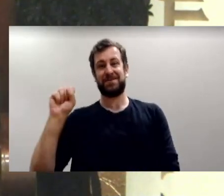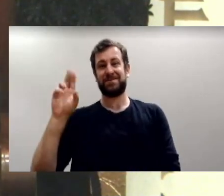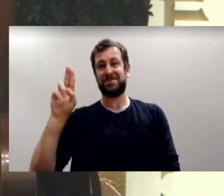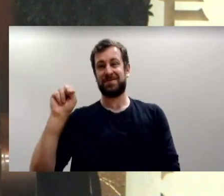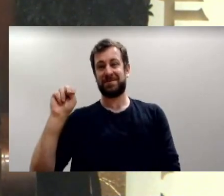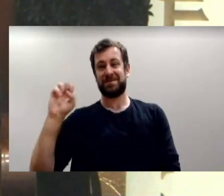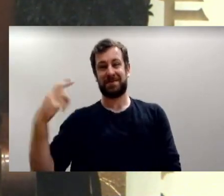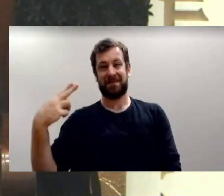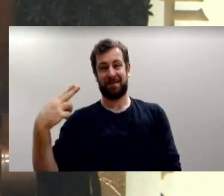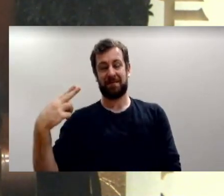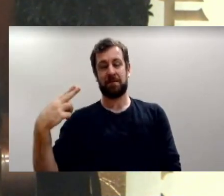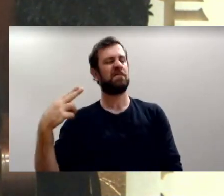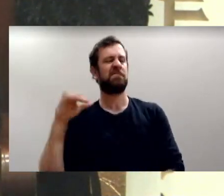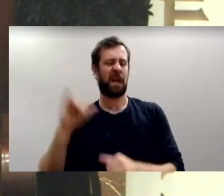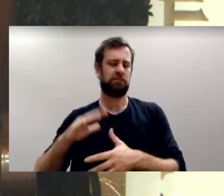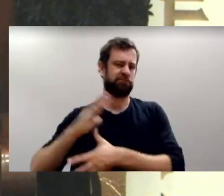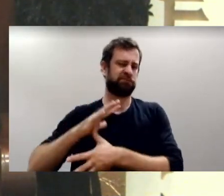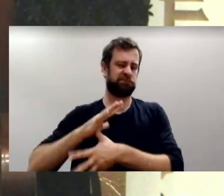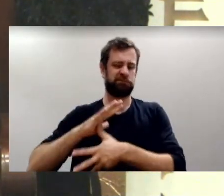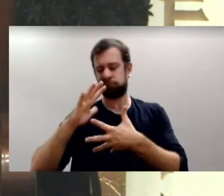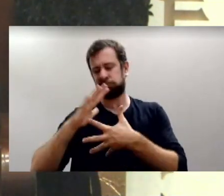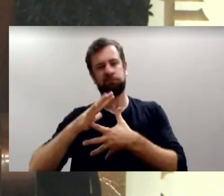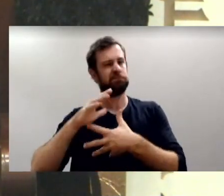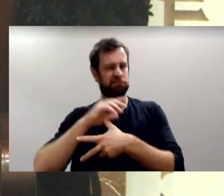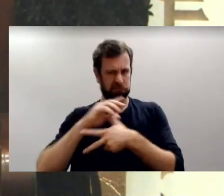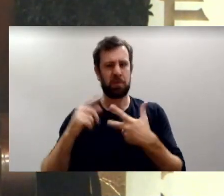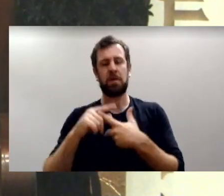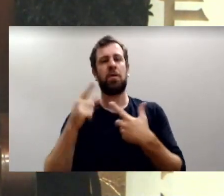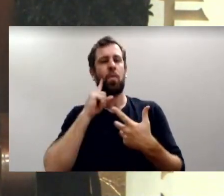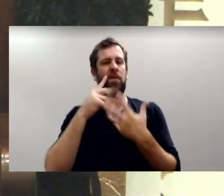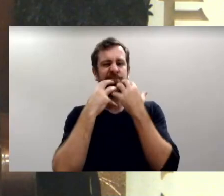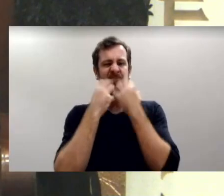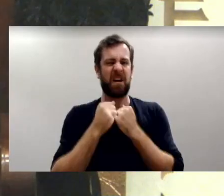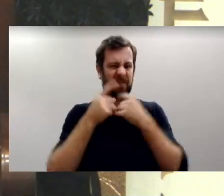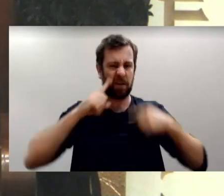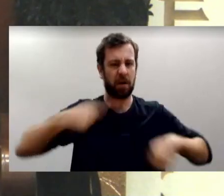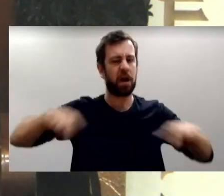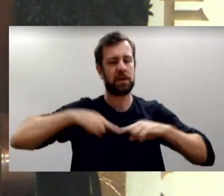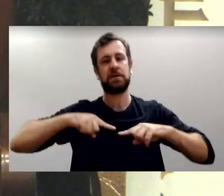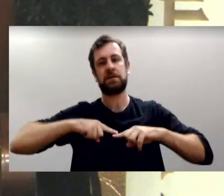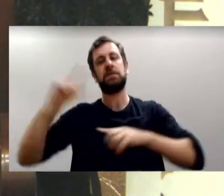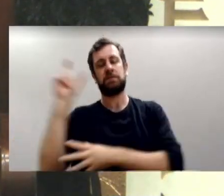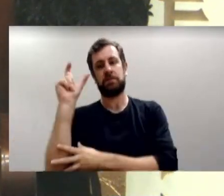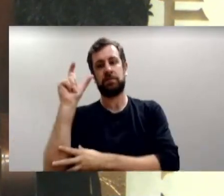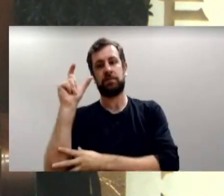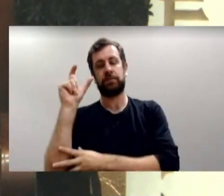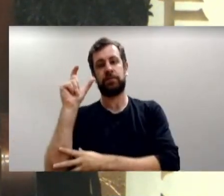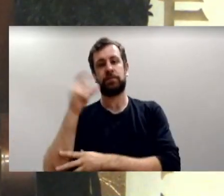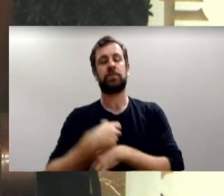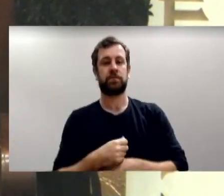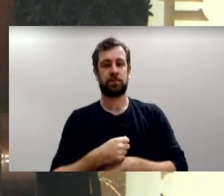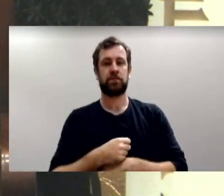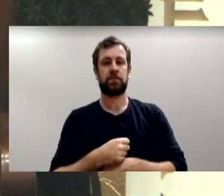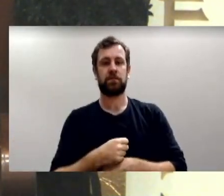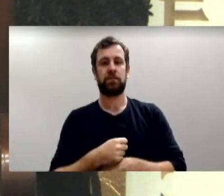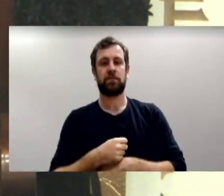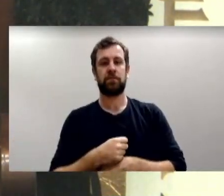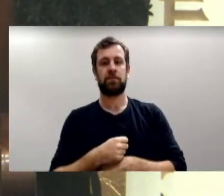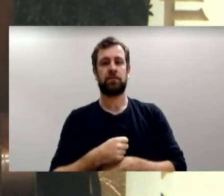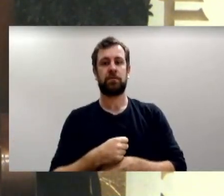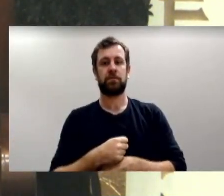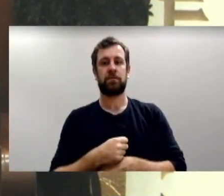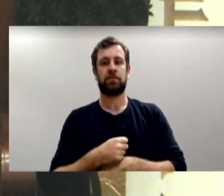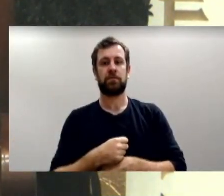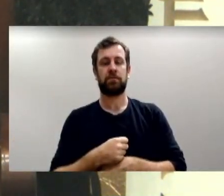source of, you know, the values of Islam. For the Shi'i Muslims, basically, the true way